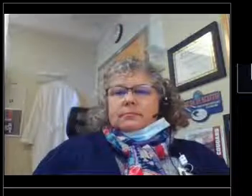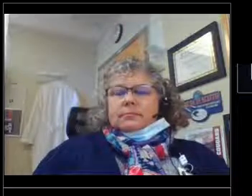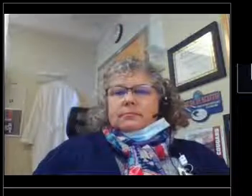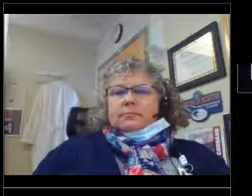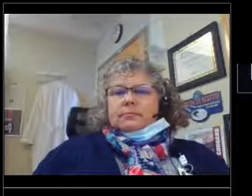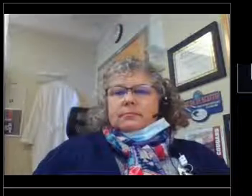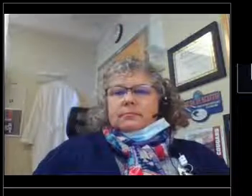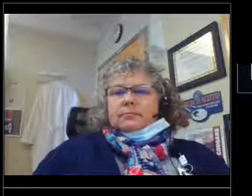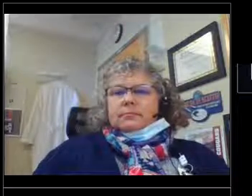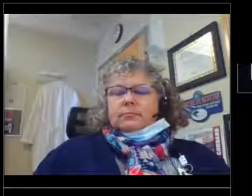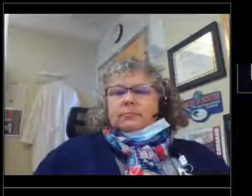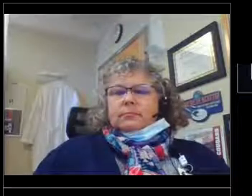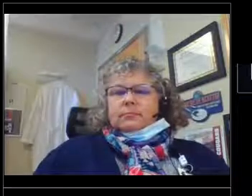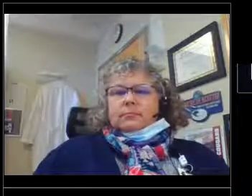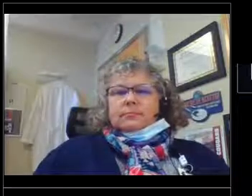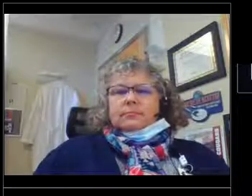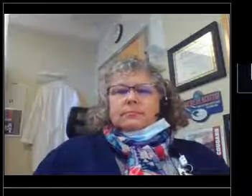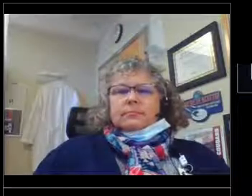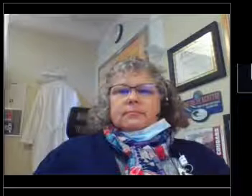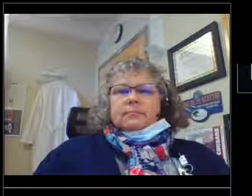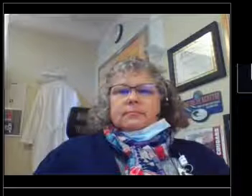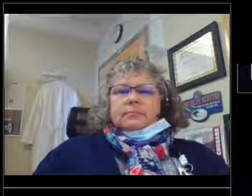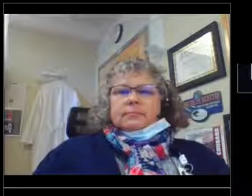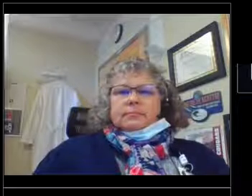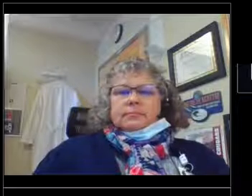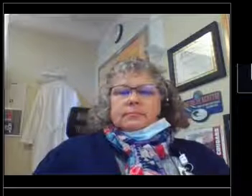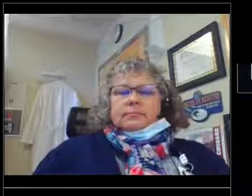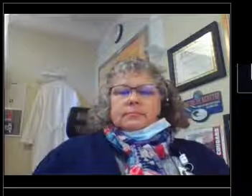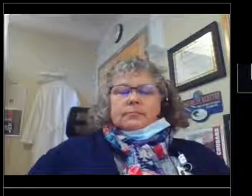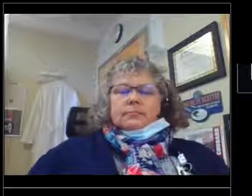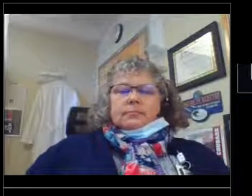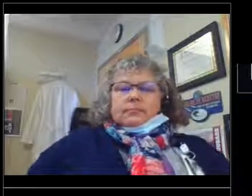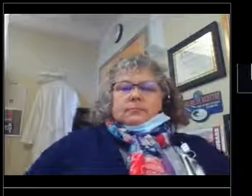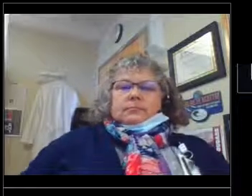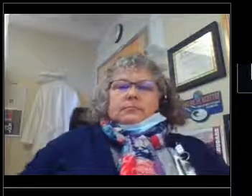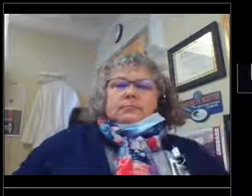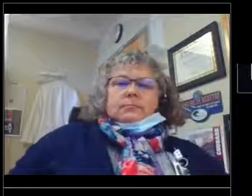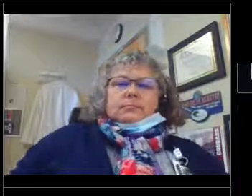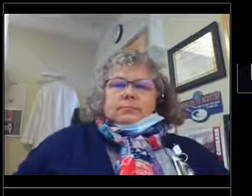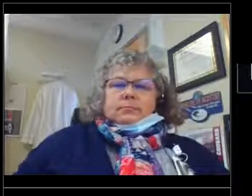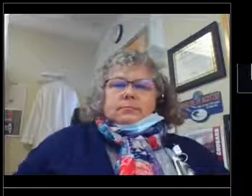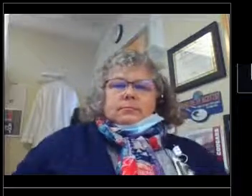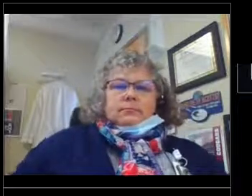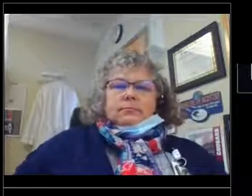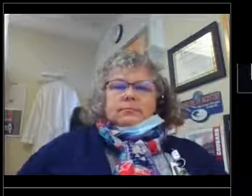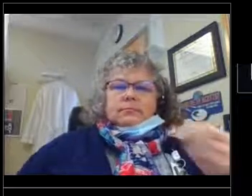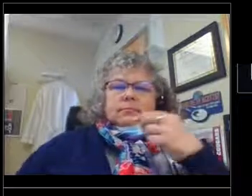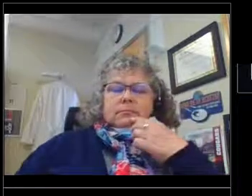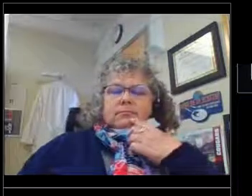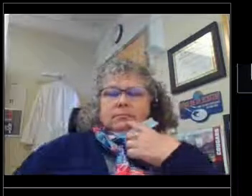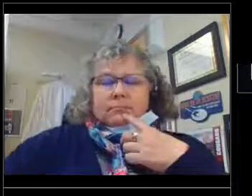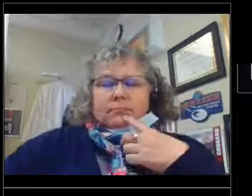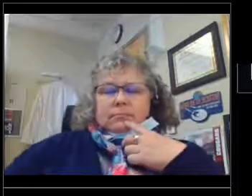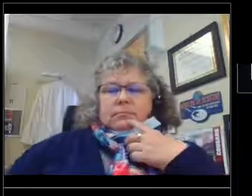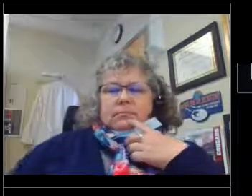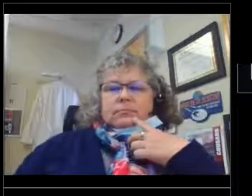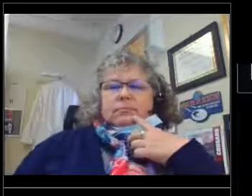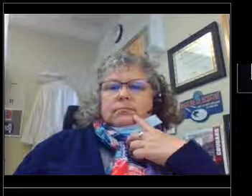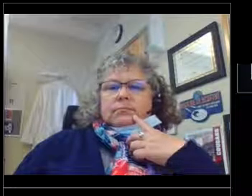to authorize an investigation against the supervising physician at any point at the beginning, or if more information is learned, but that's